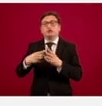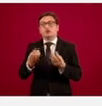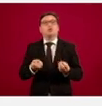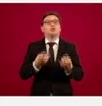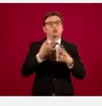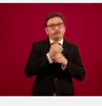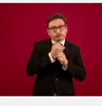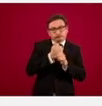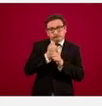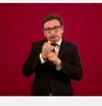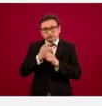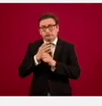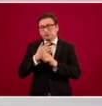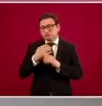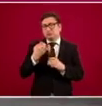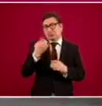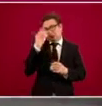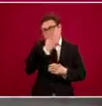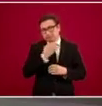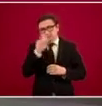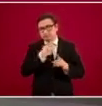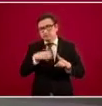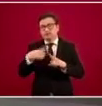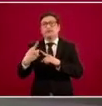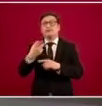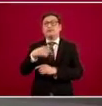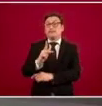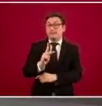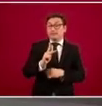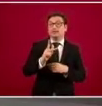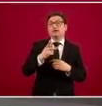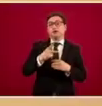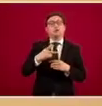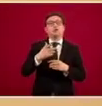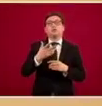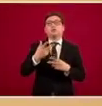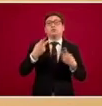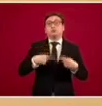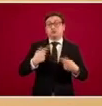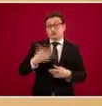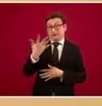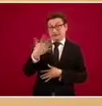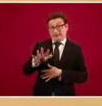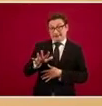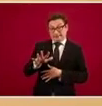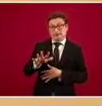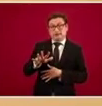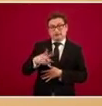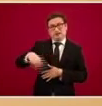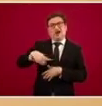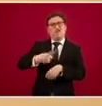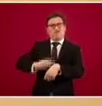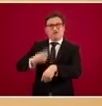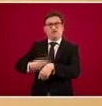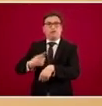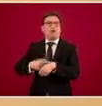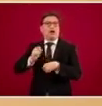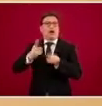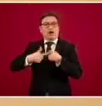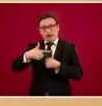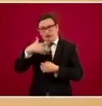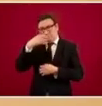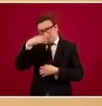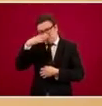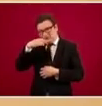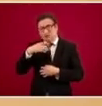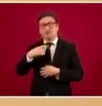to a 15.18, but this data will continue to change. But so far we can say that